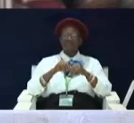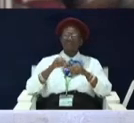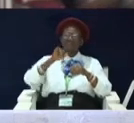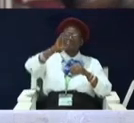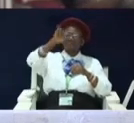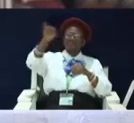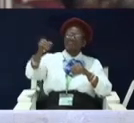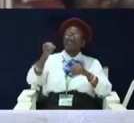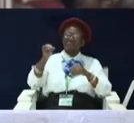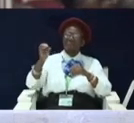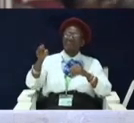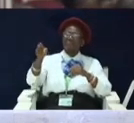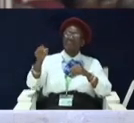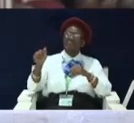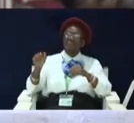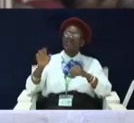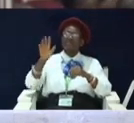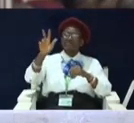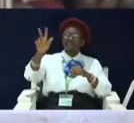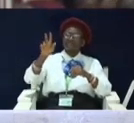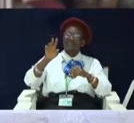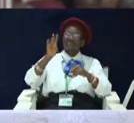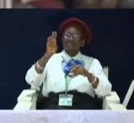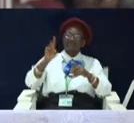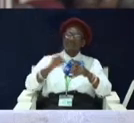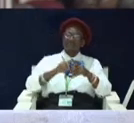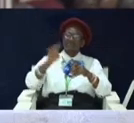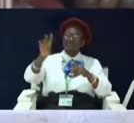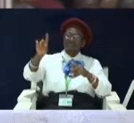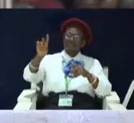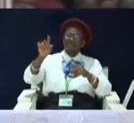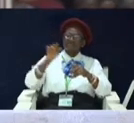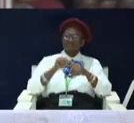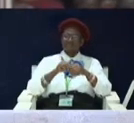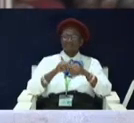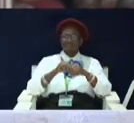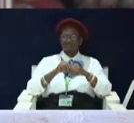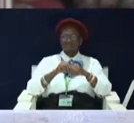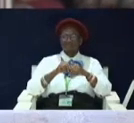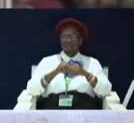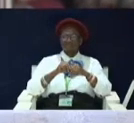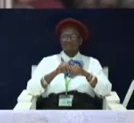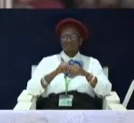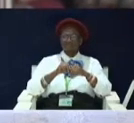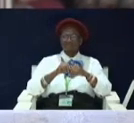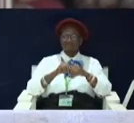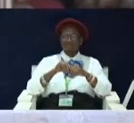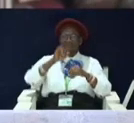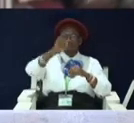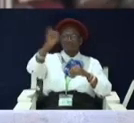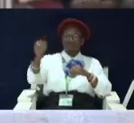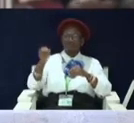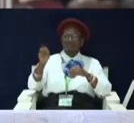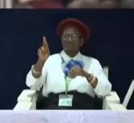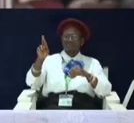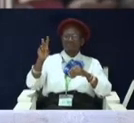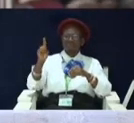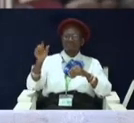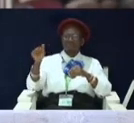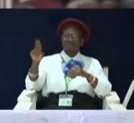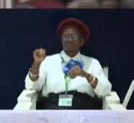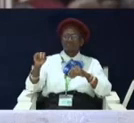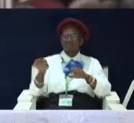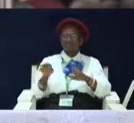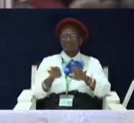to 17. Joshua uriketa esteketjede iketa dilogun. Jordan opened for